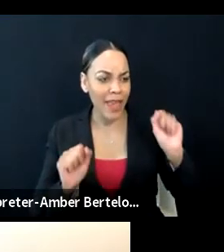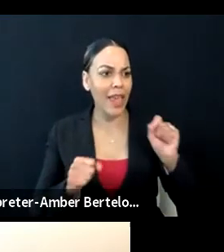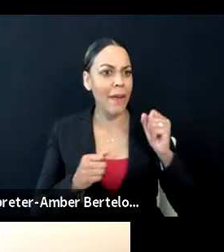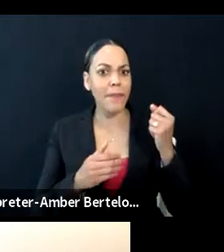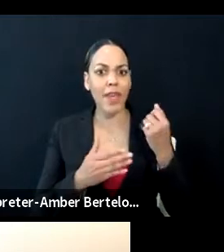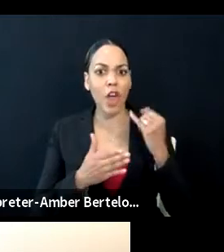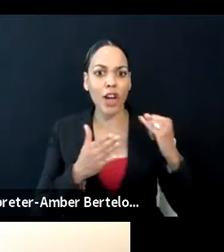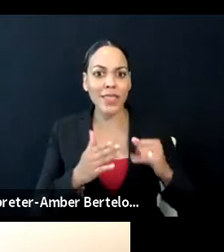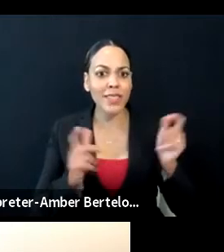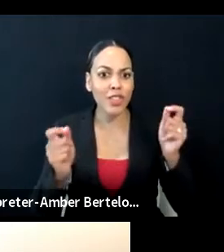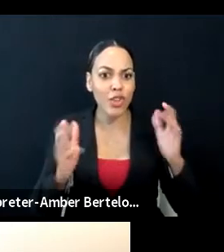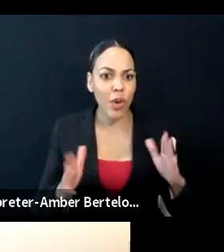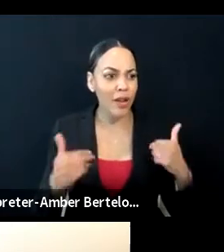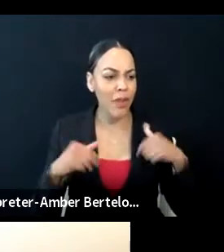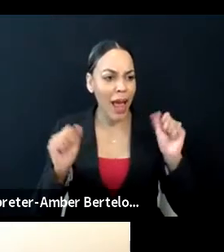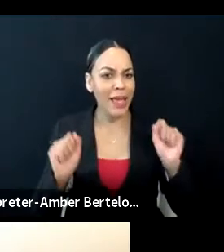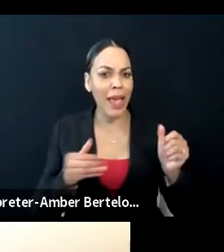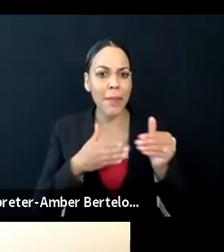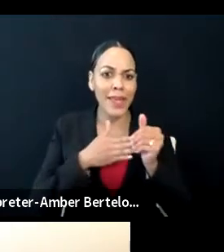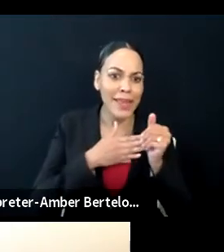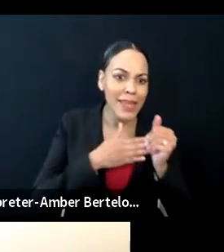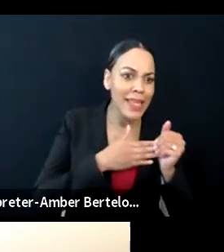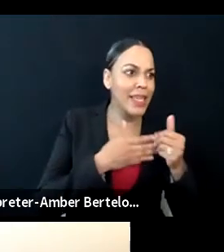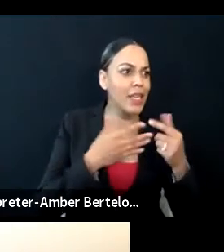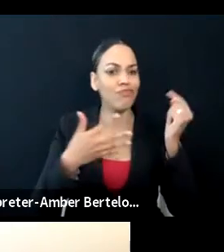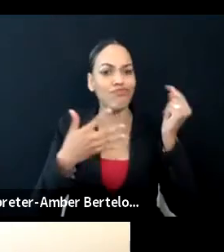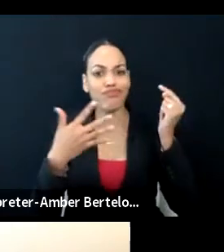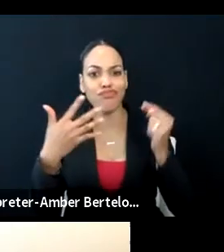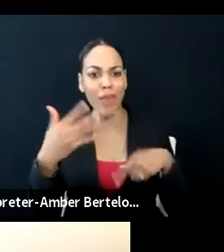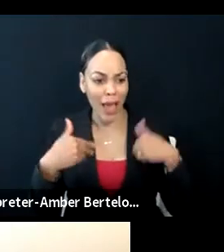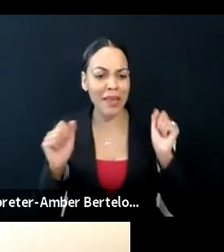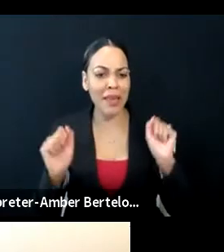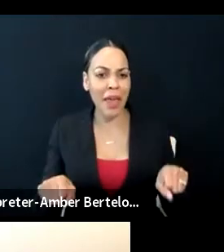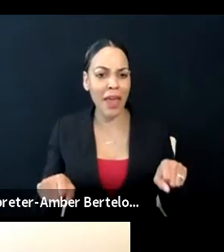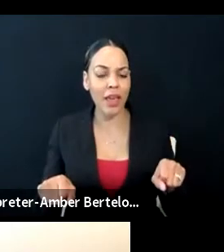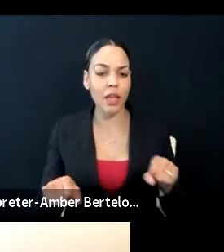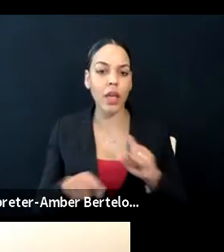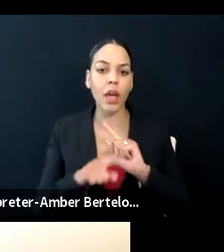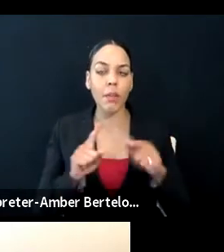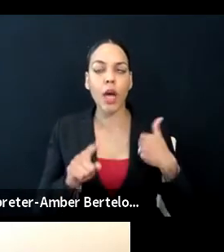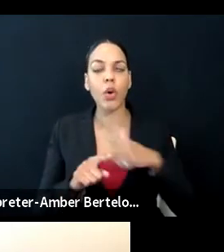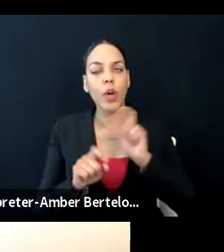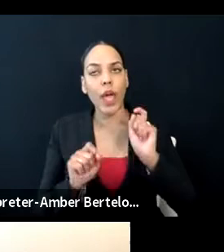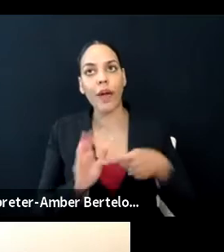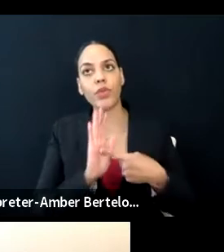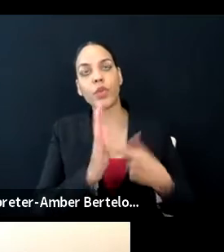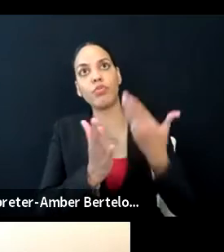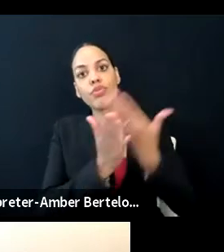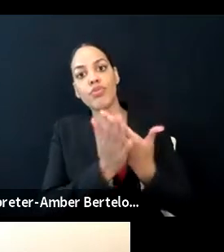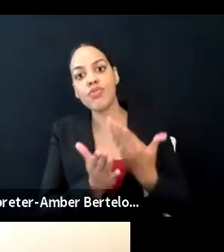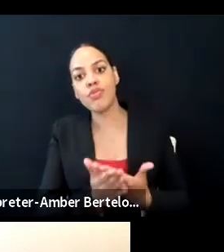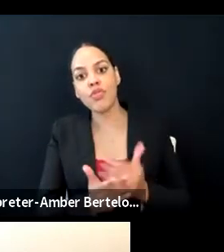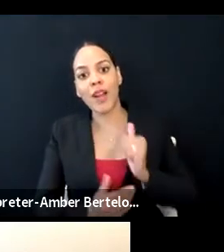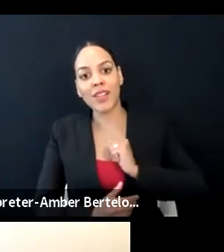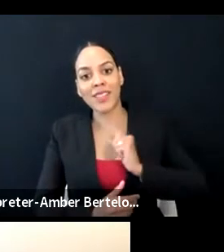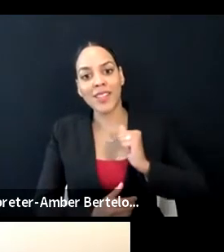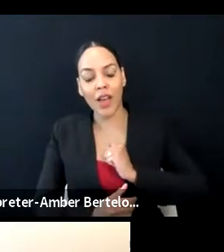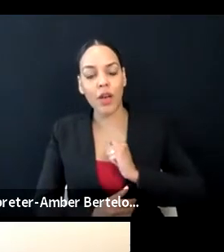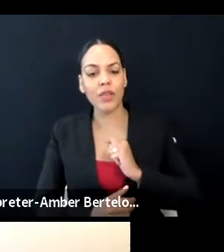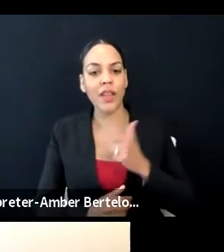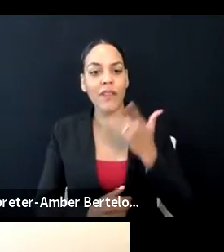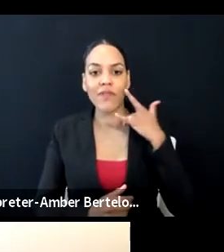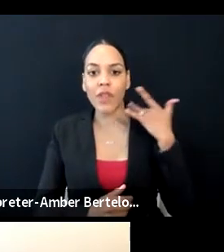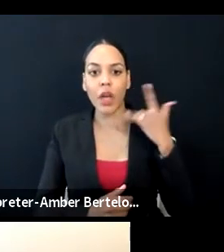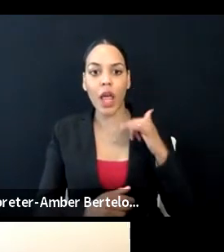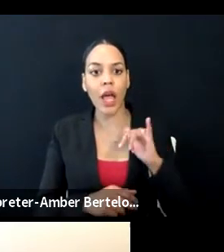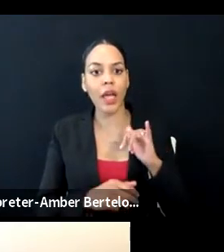director. I can be your lead this. I can be that. But we have to prove and like break our